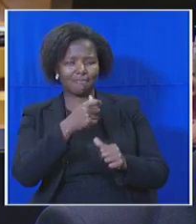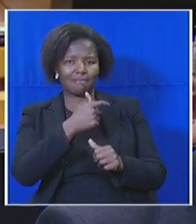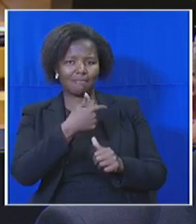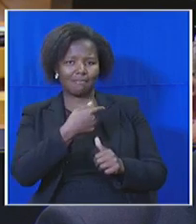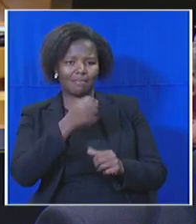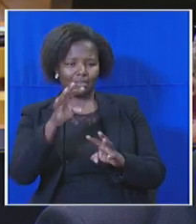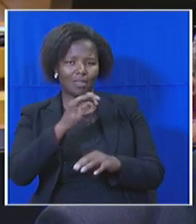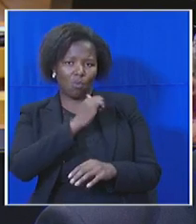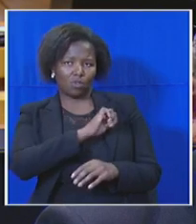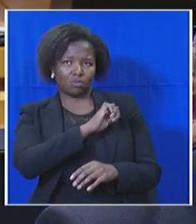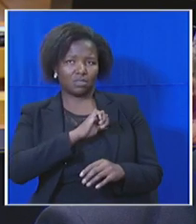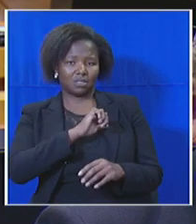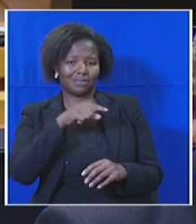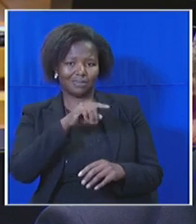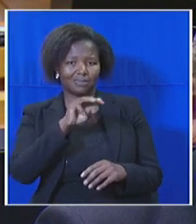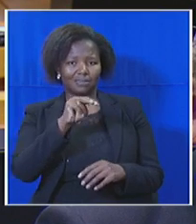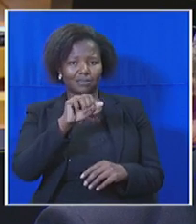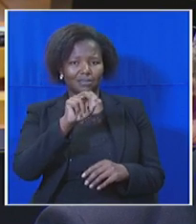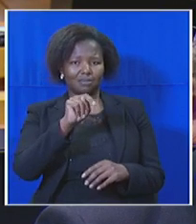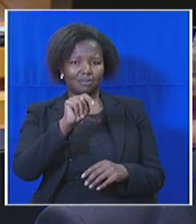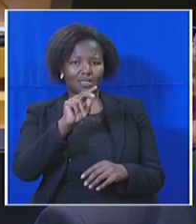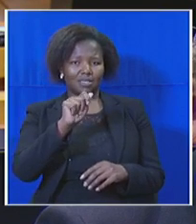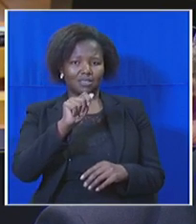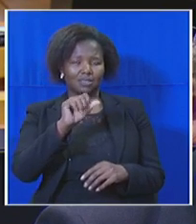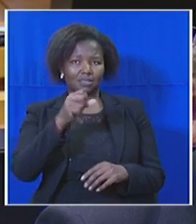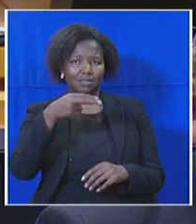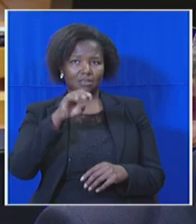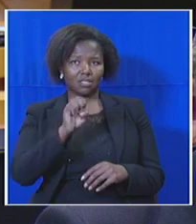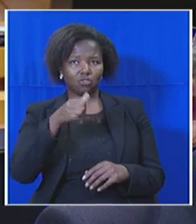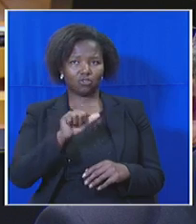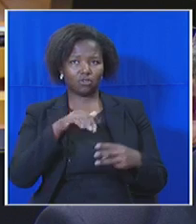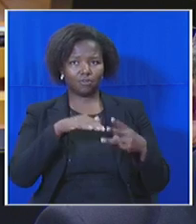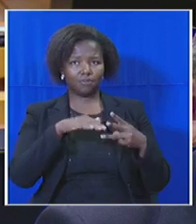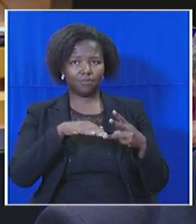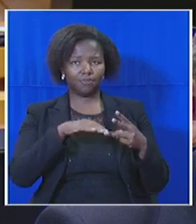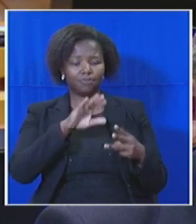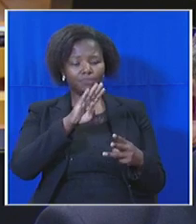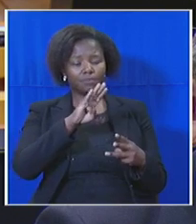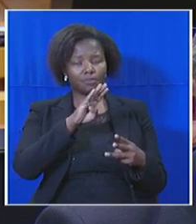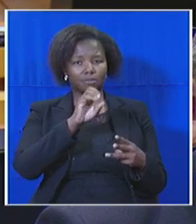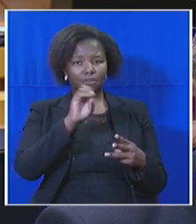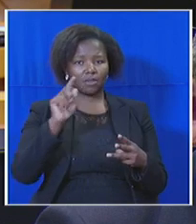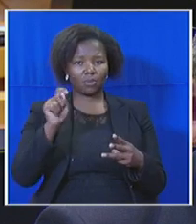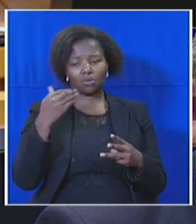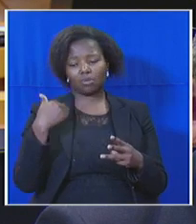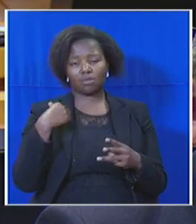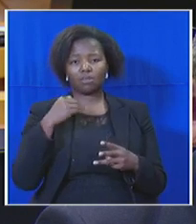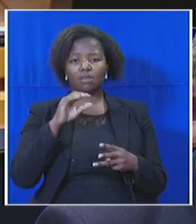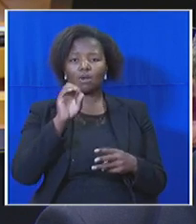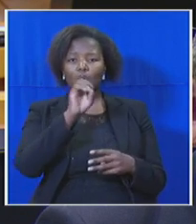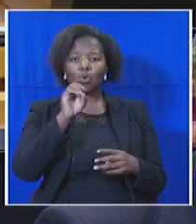Vuyolwetu Mandashe and Sergeant Mruisi But on October 17,